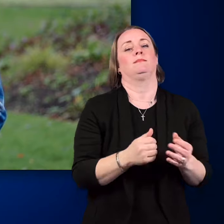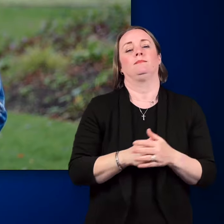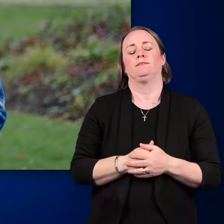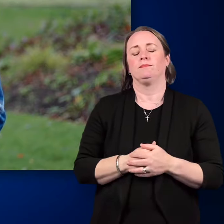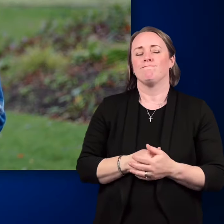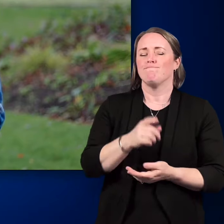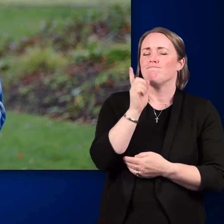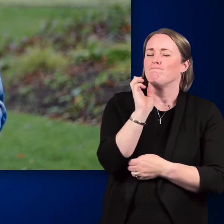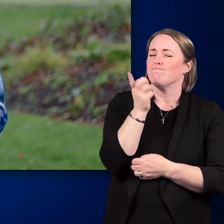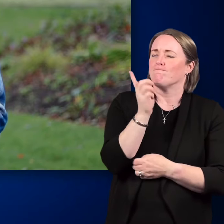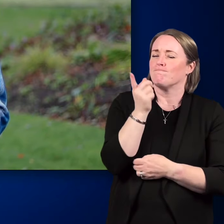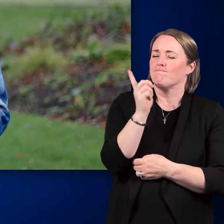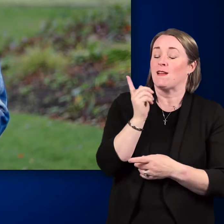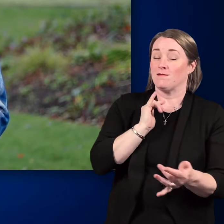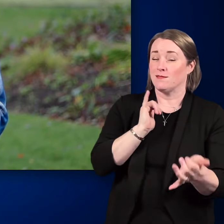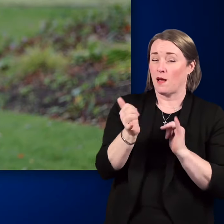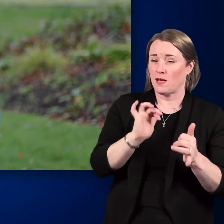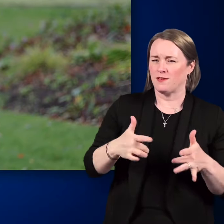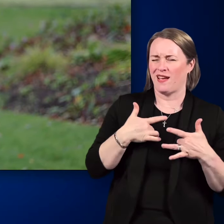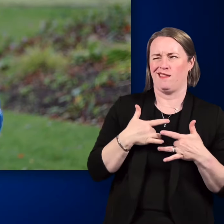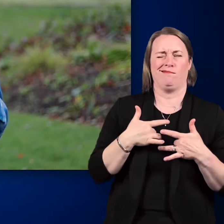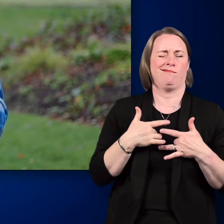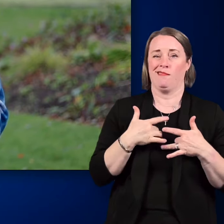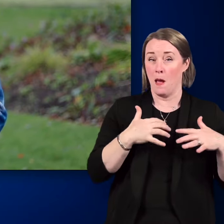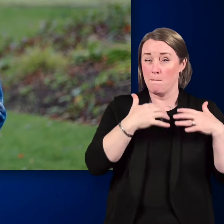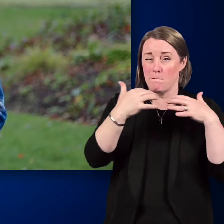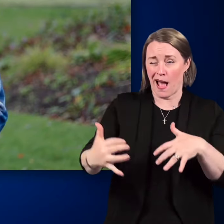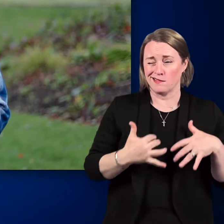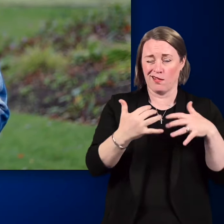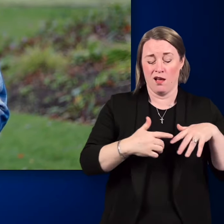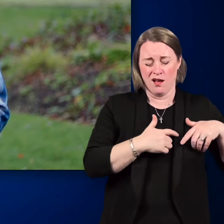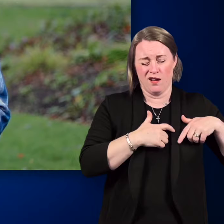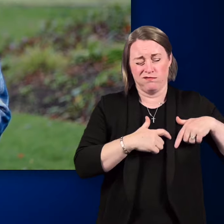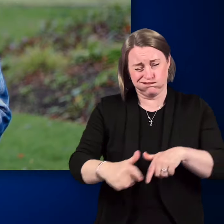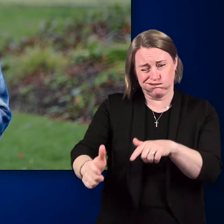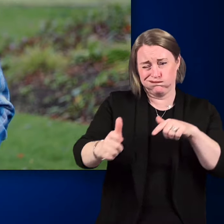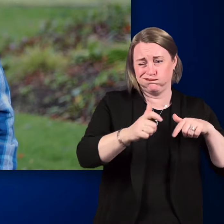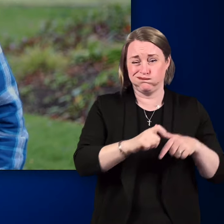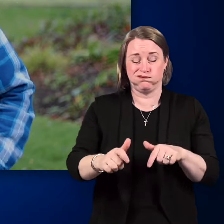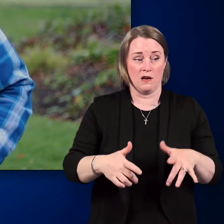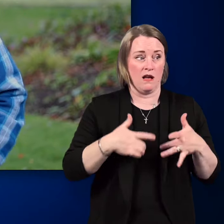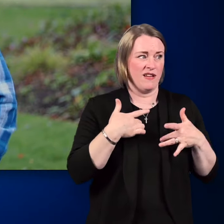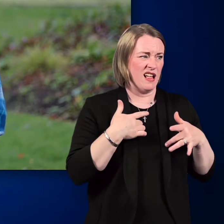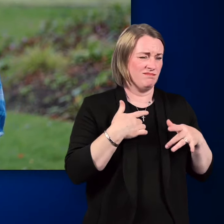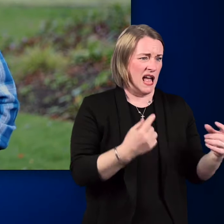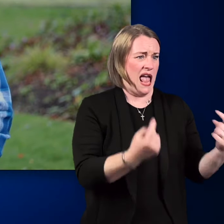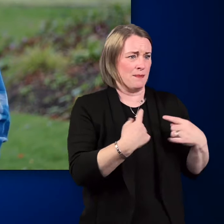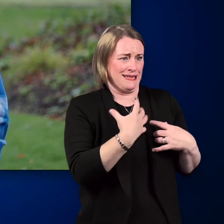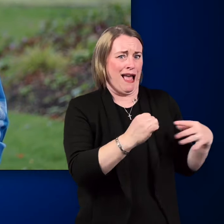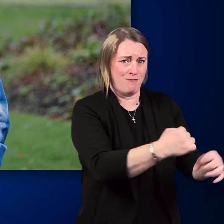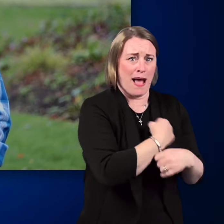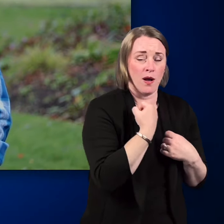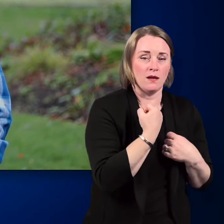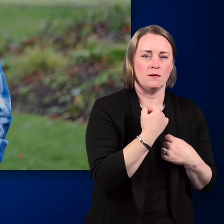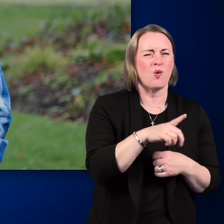just feels like the battle continues? It feels like the enemy hasn't been rendered powerless. Well, I think God in those times